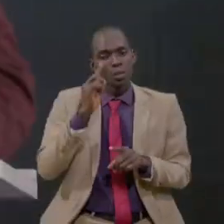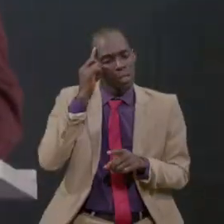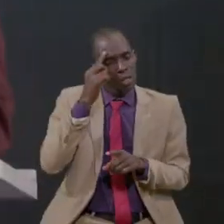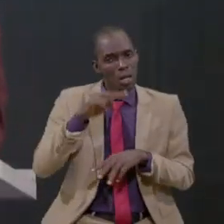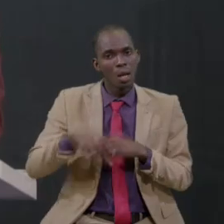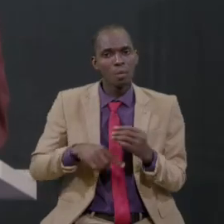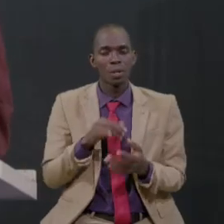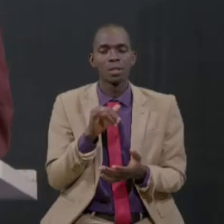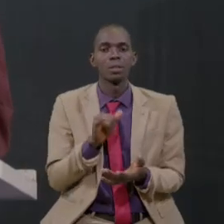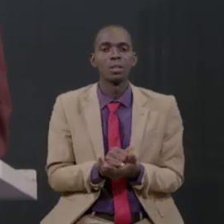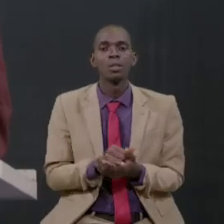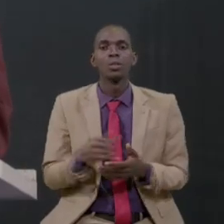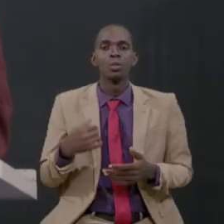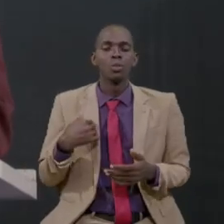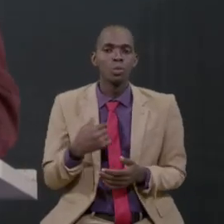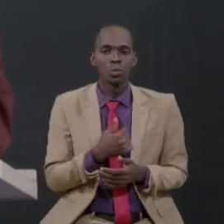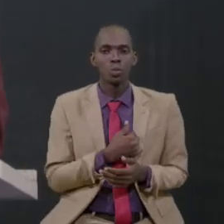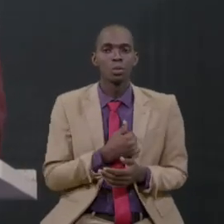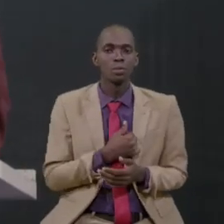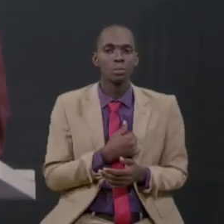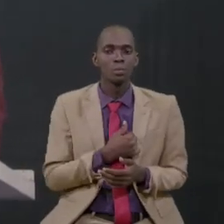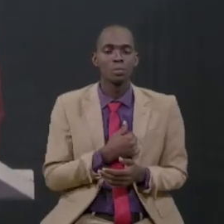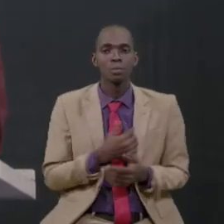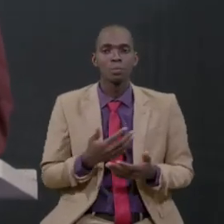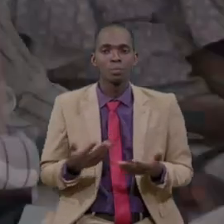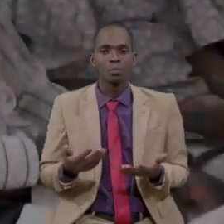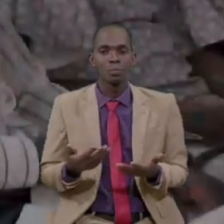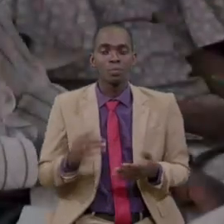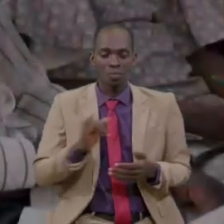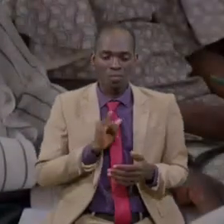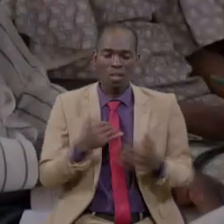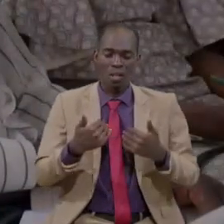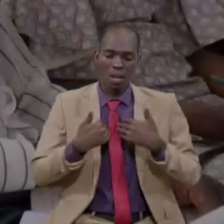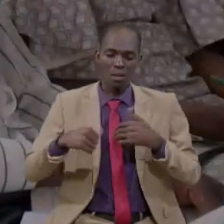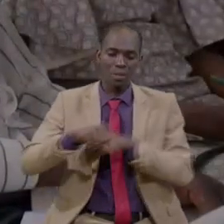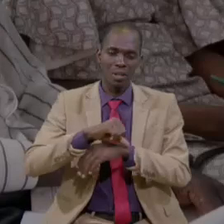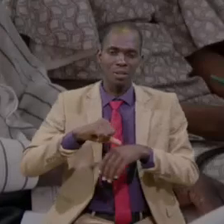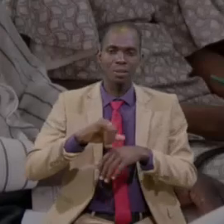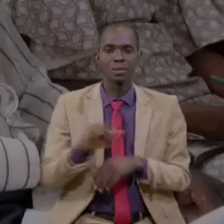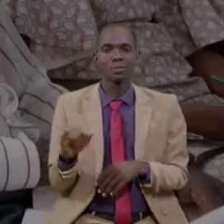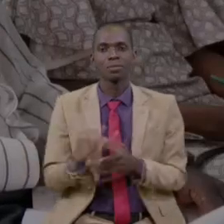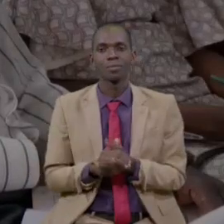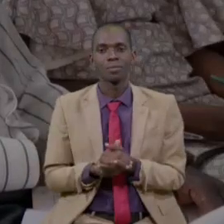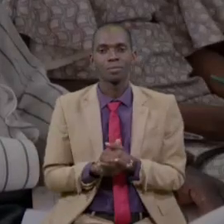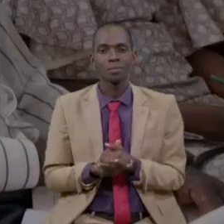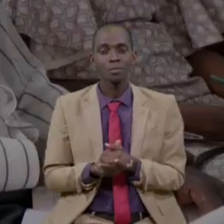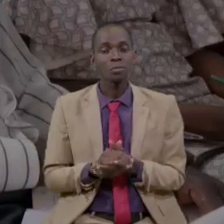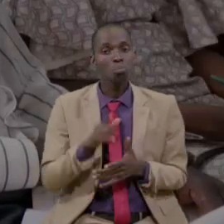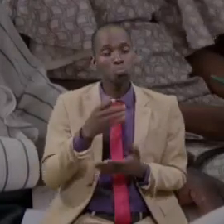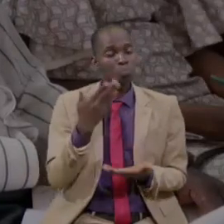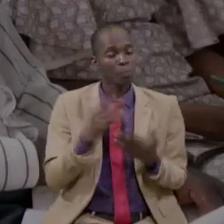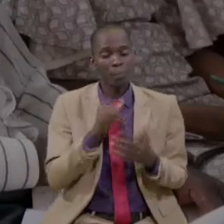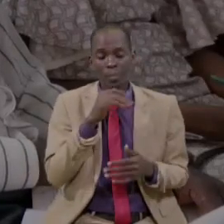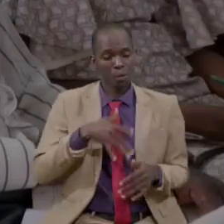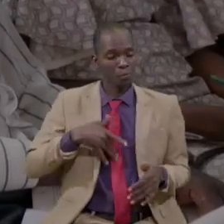get the anointing. We have the anointing. I have the anointing. You may not feel it, it's by faith. You